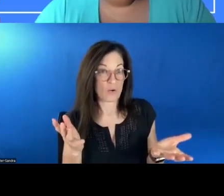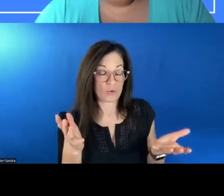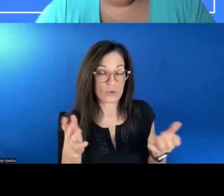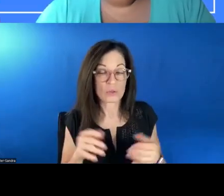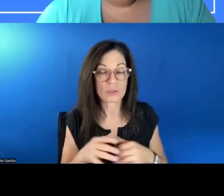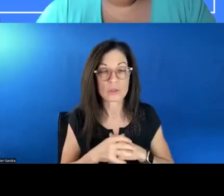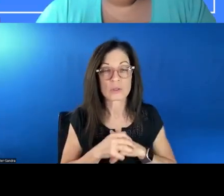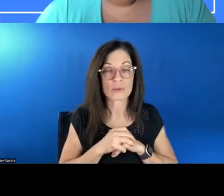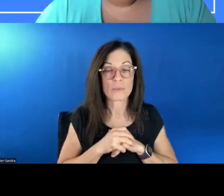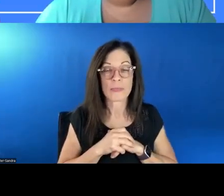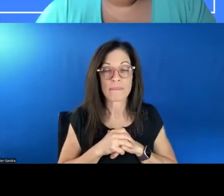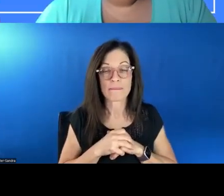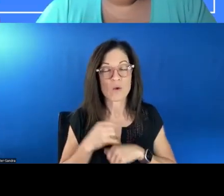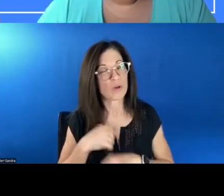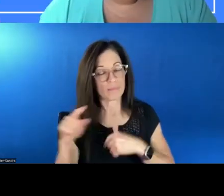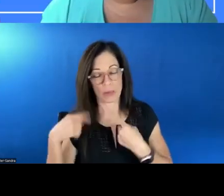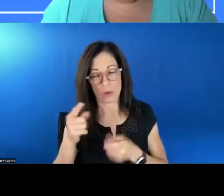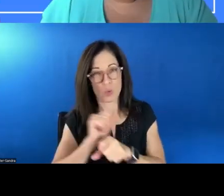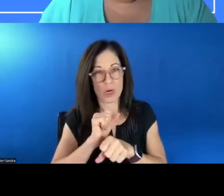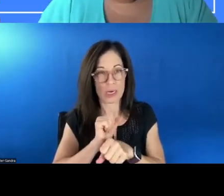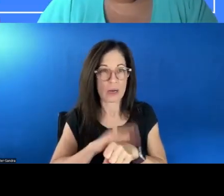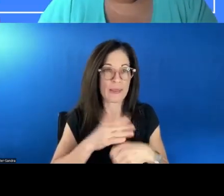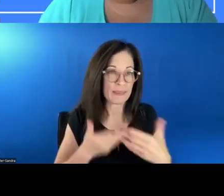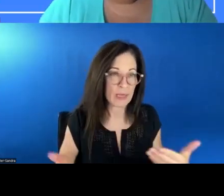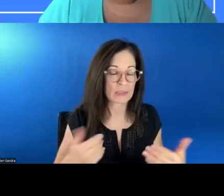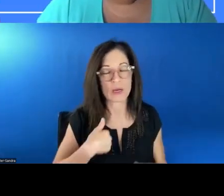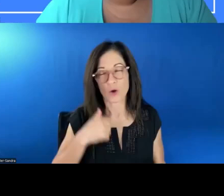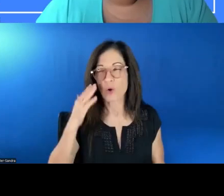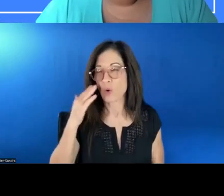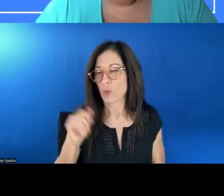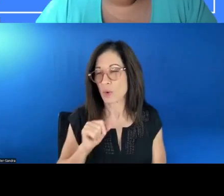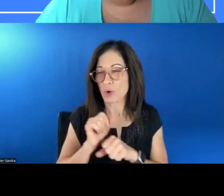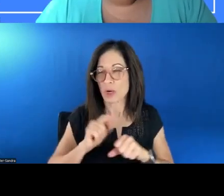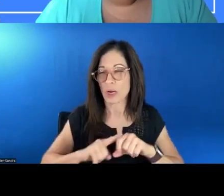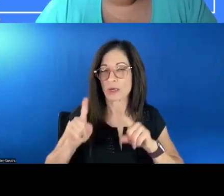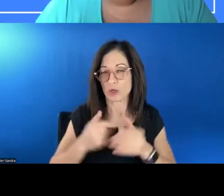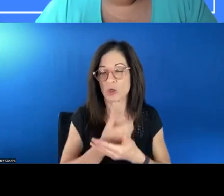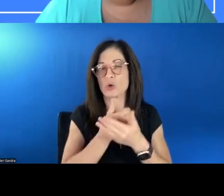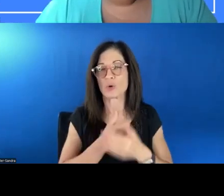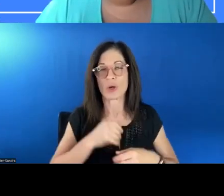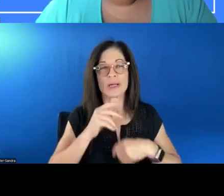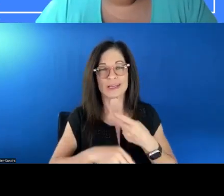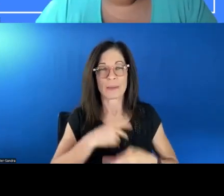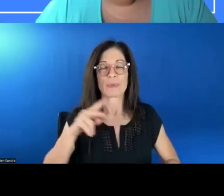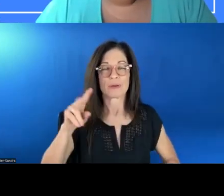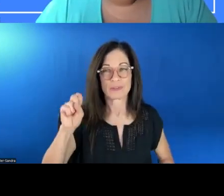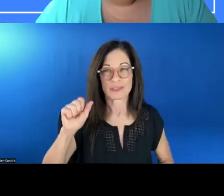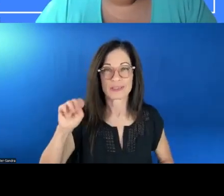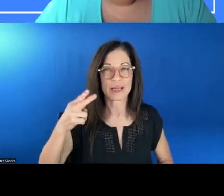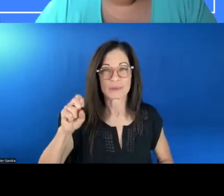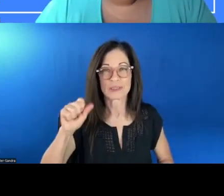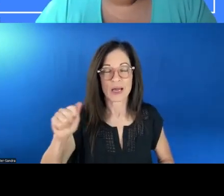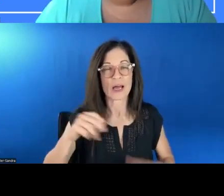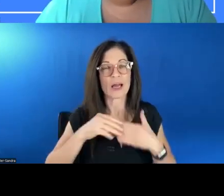that, look, we've been working on things, and I know we're working on a new version of the SAMHSA national guidelines. Many people in here